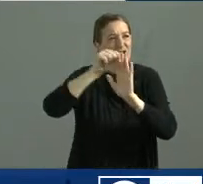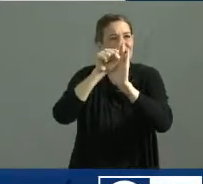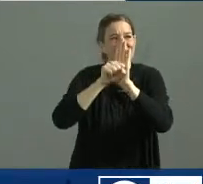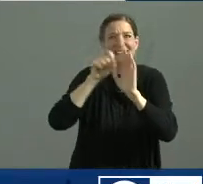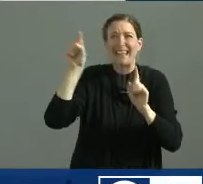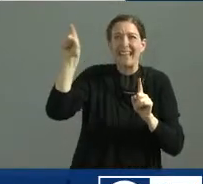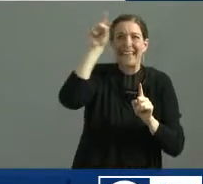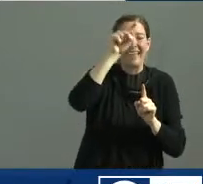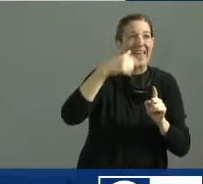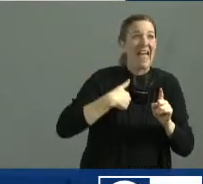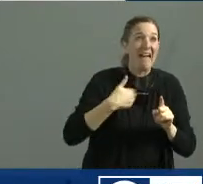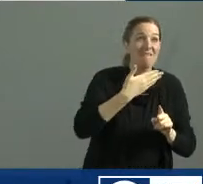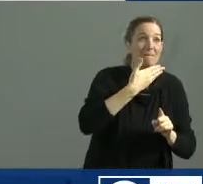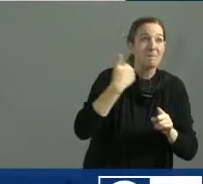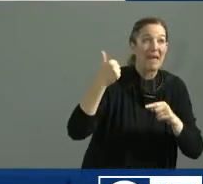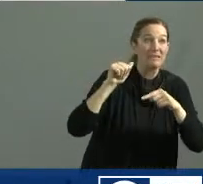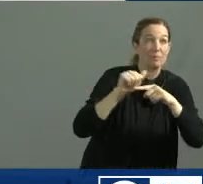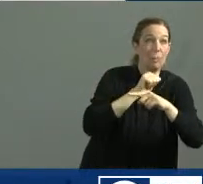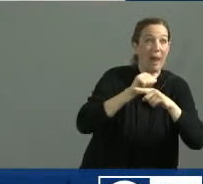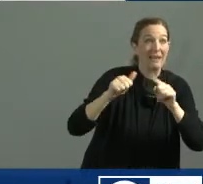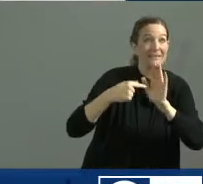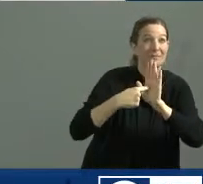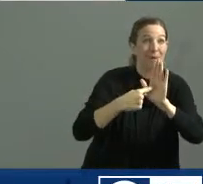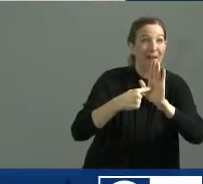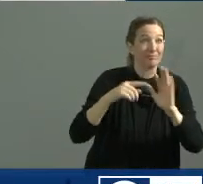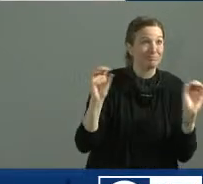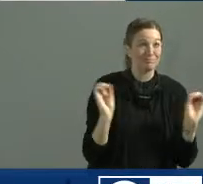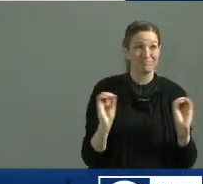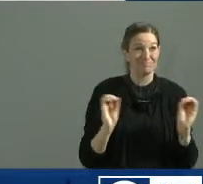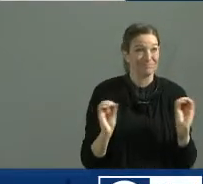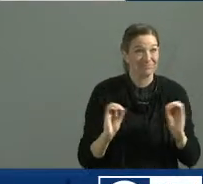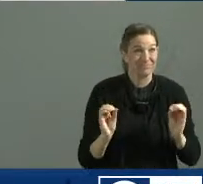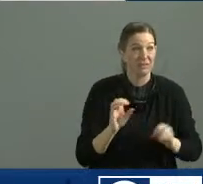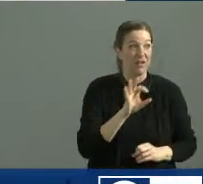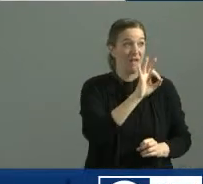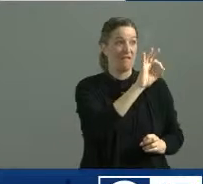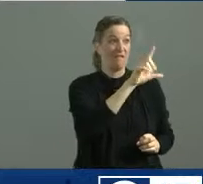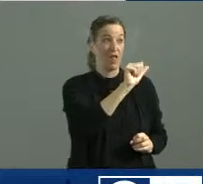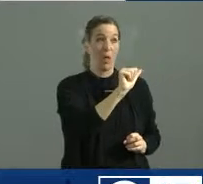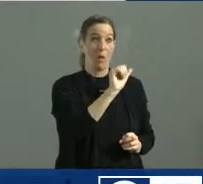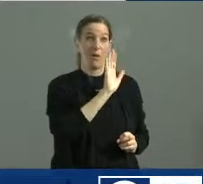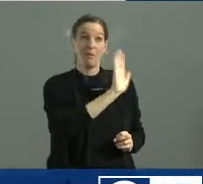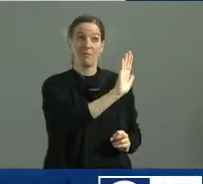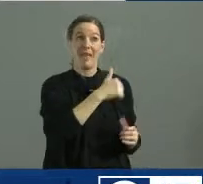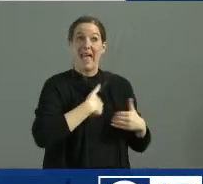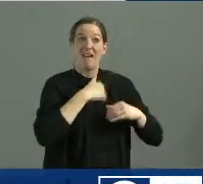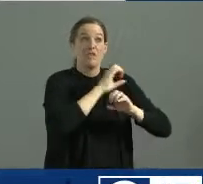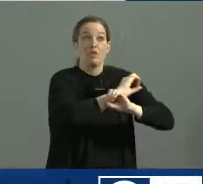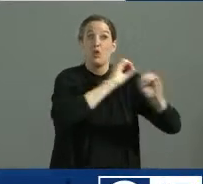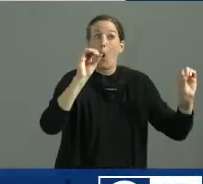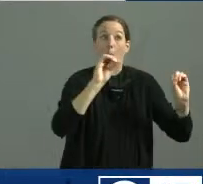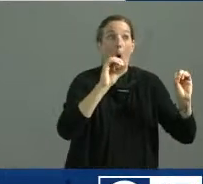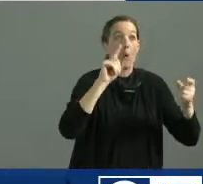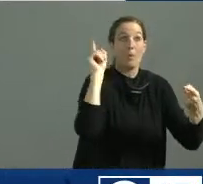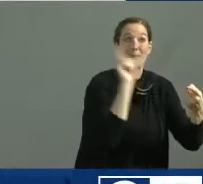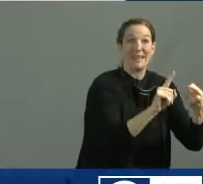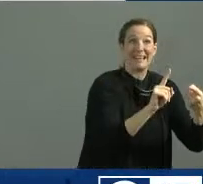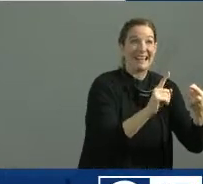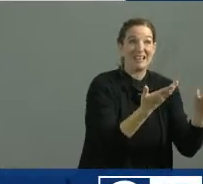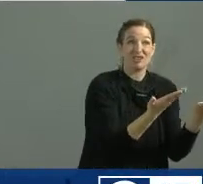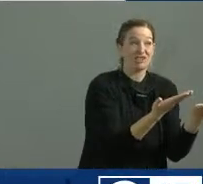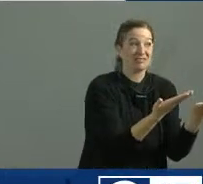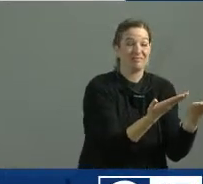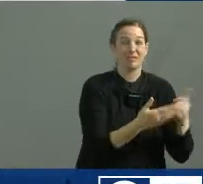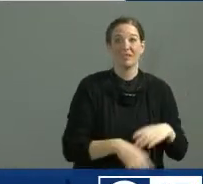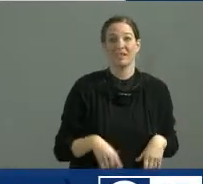not a best practices model. You've got Florida, who has no mitigation strategies, that's in the same boat. You've got California, who